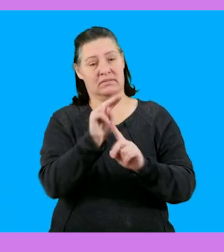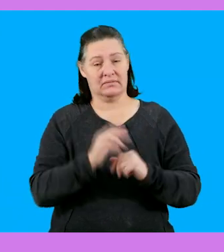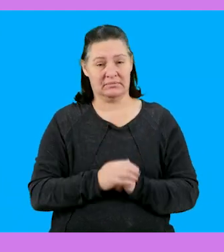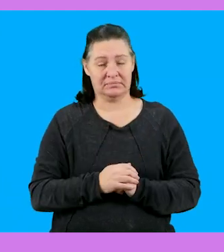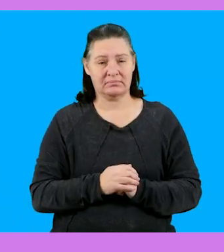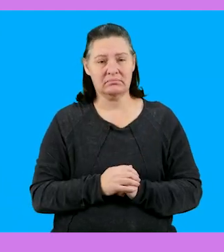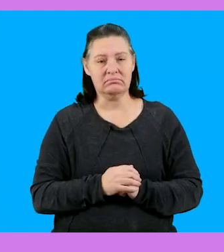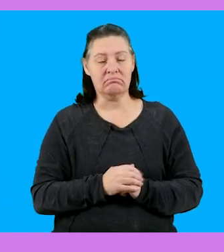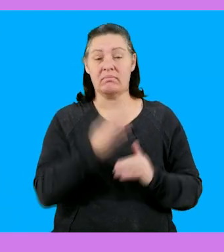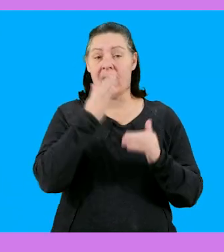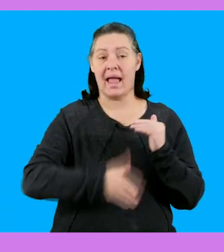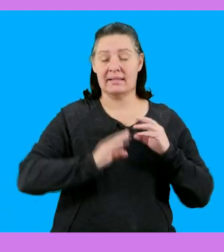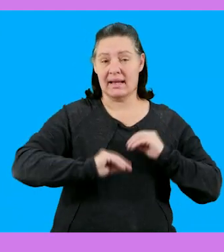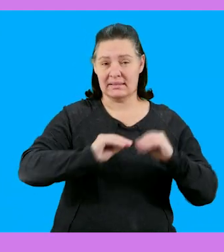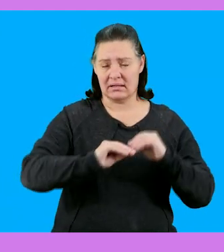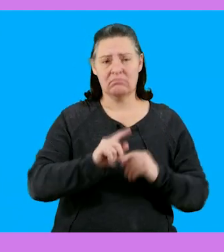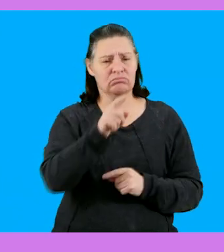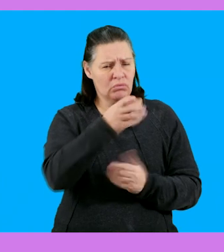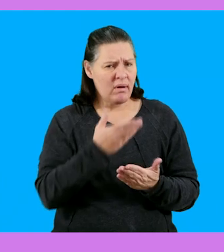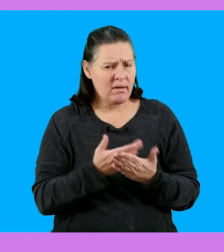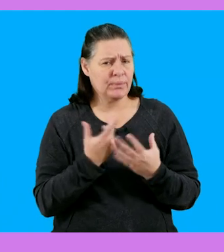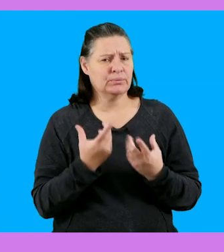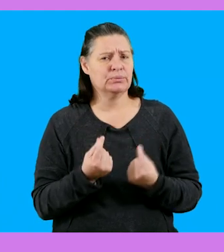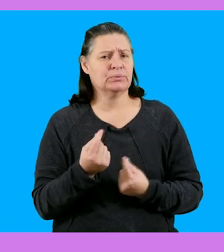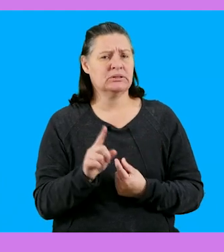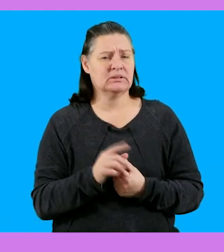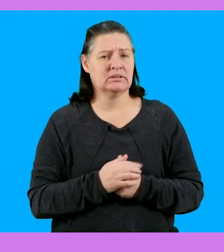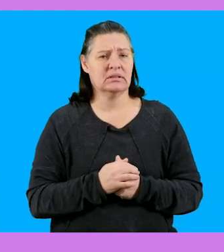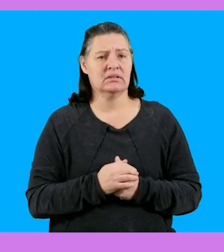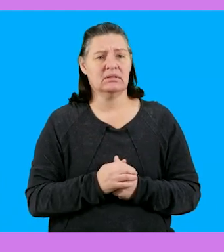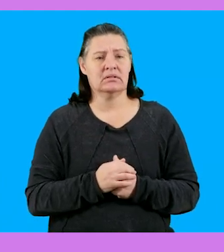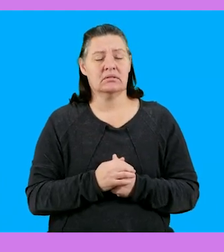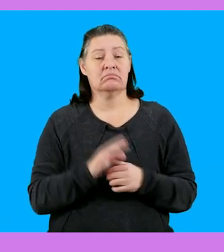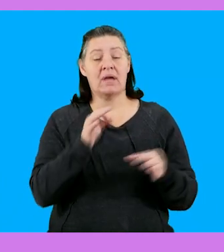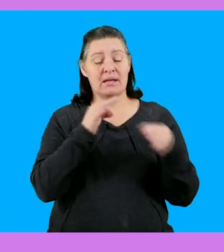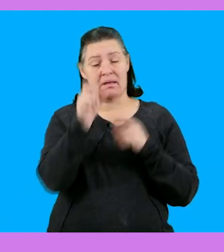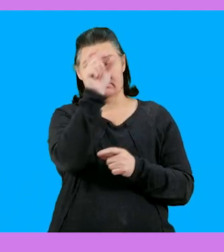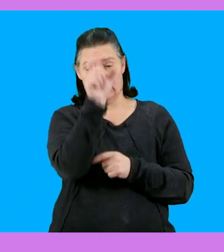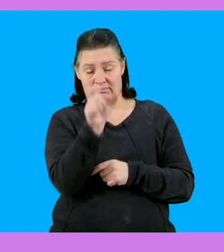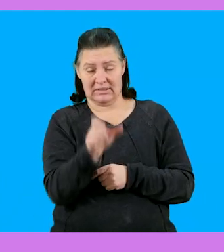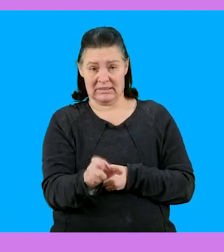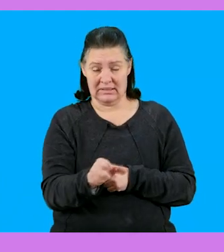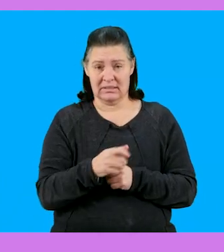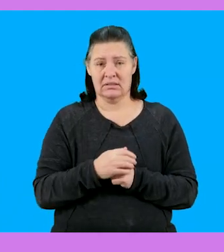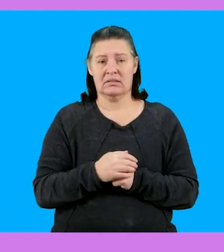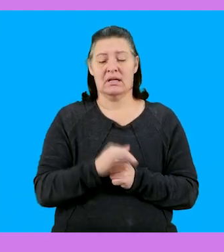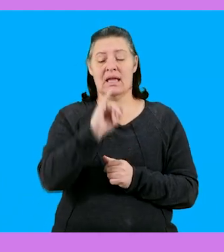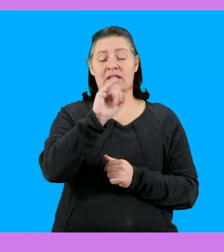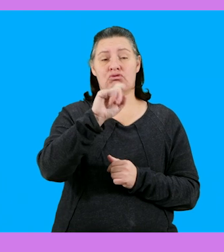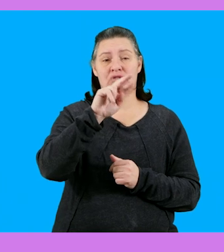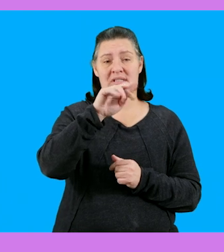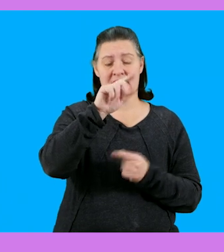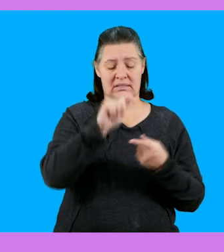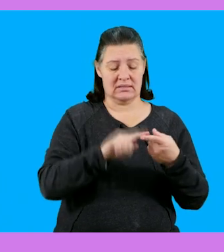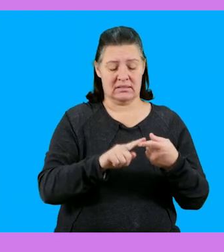all, by the end of this lesson, you should be able to define the following terms, right?